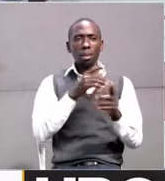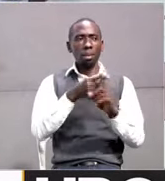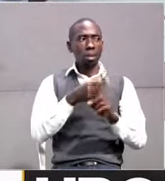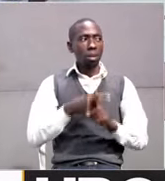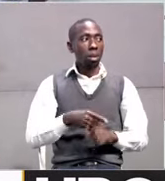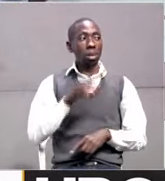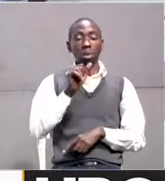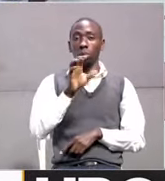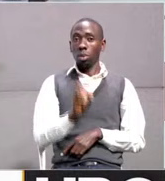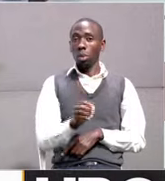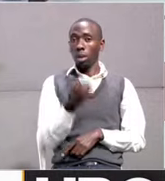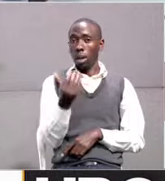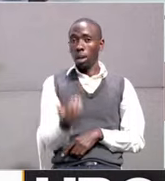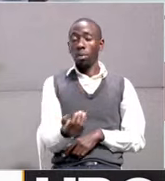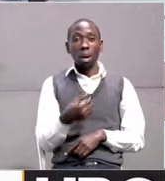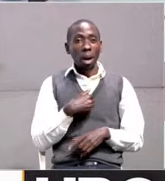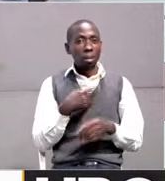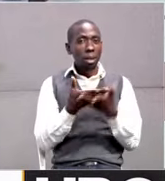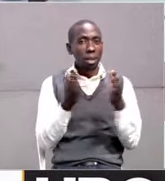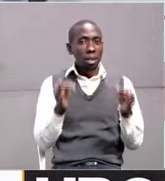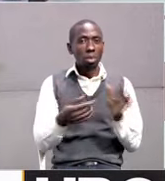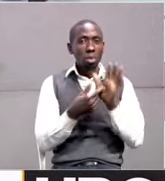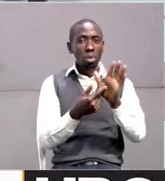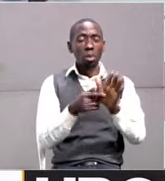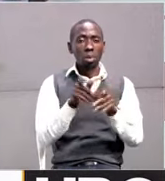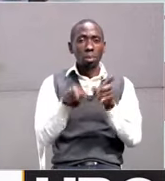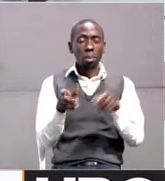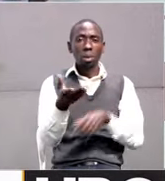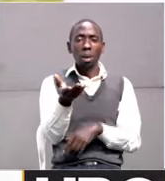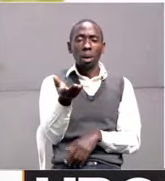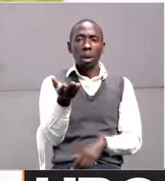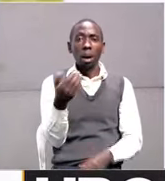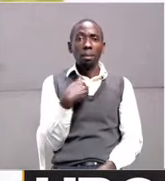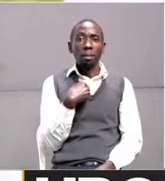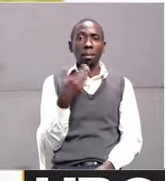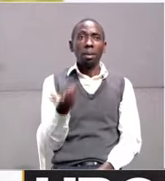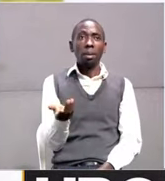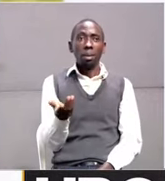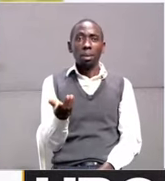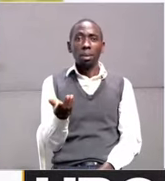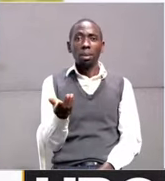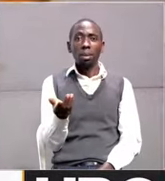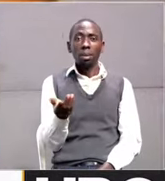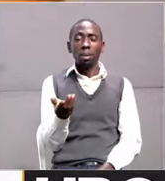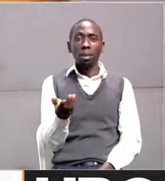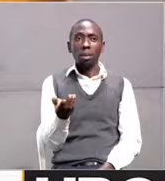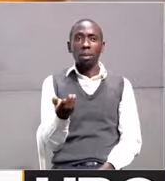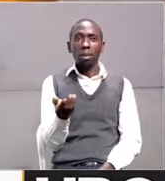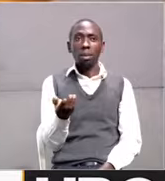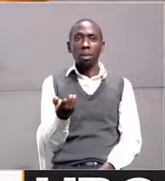So therefore, do you have anything to show, you people? See?